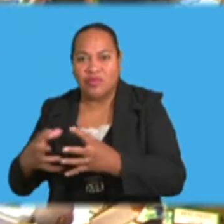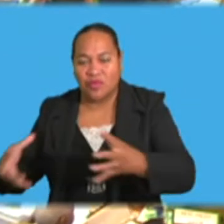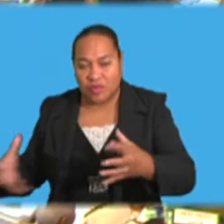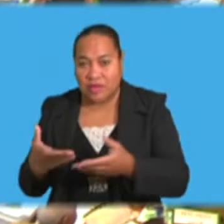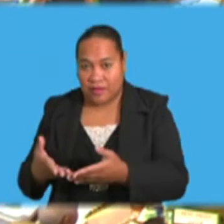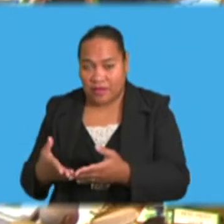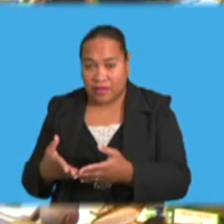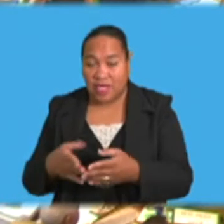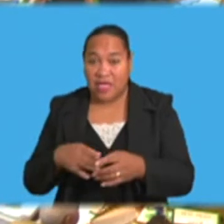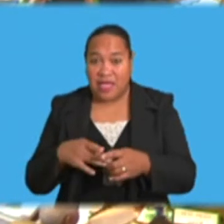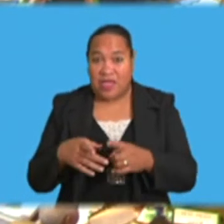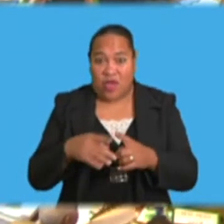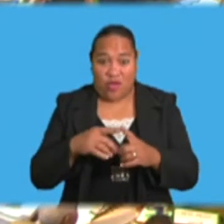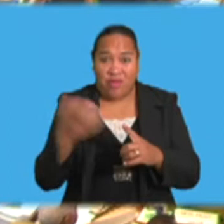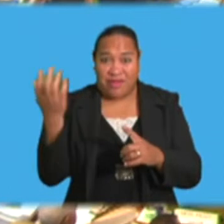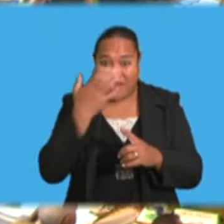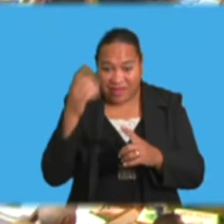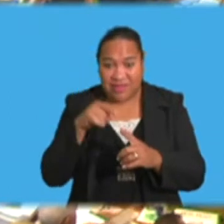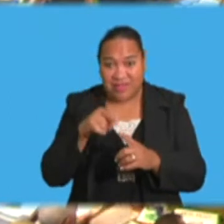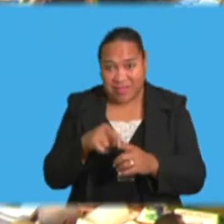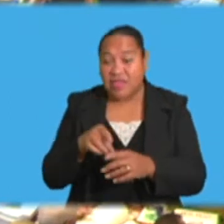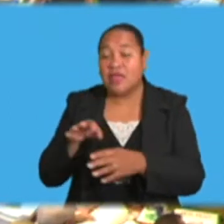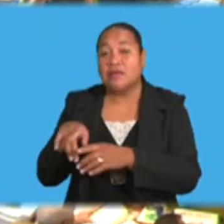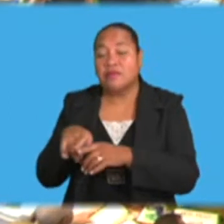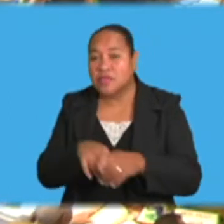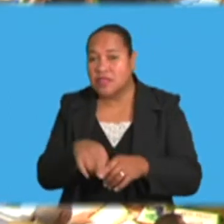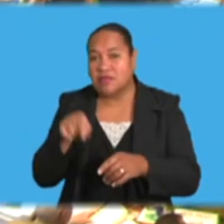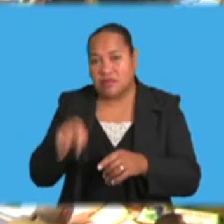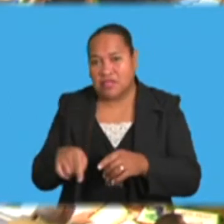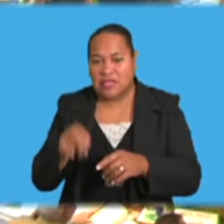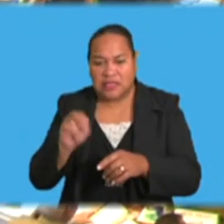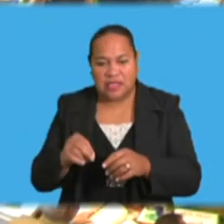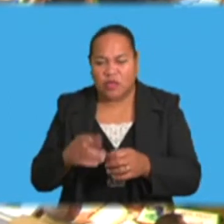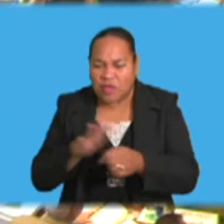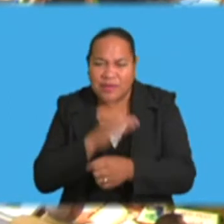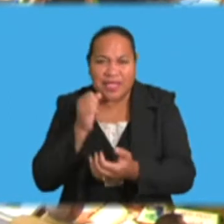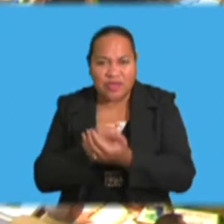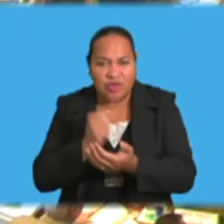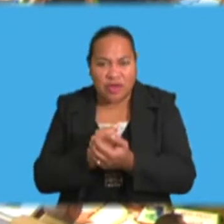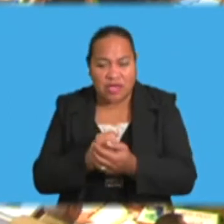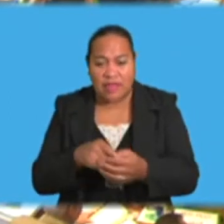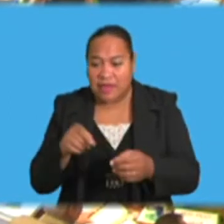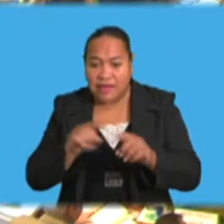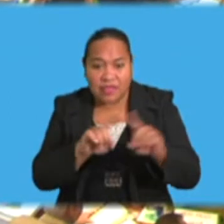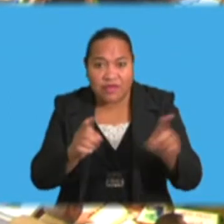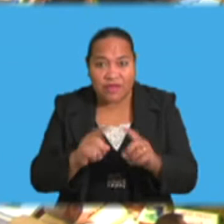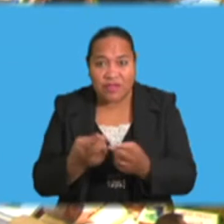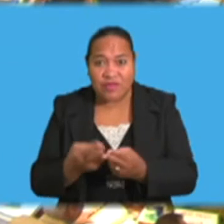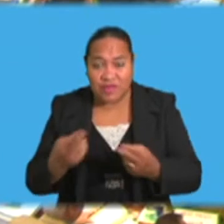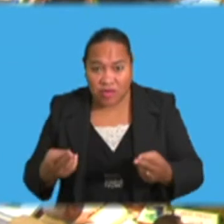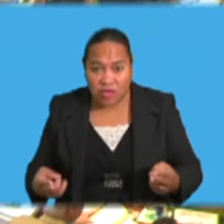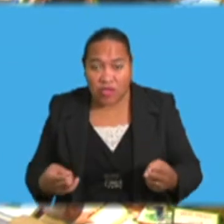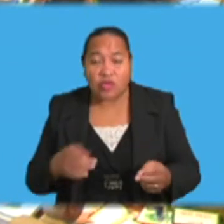species means protecting spawning and nesting grounds to ensure species reach maturity